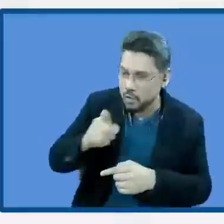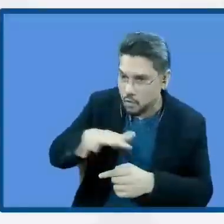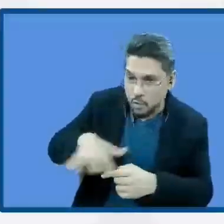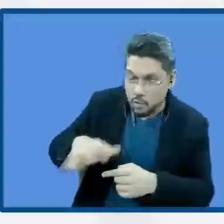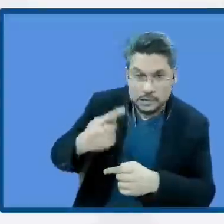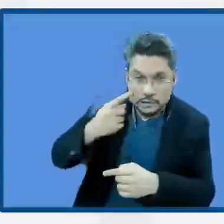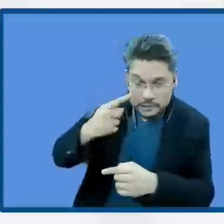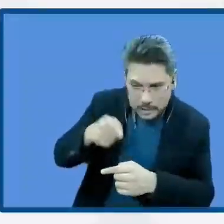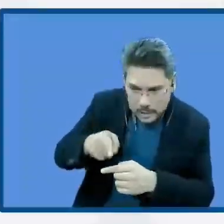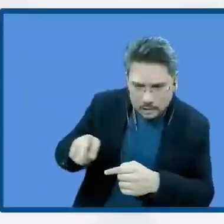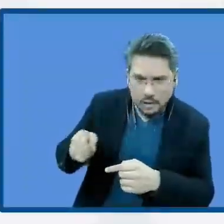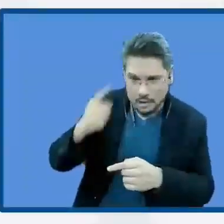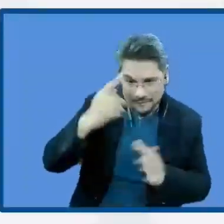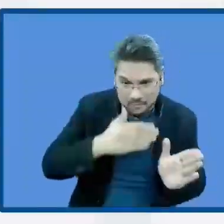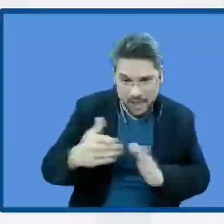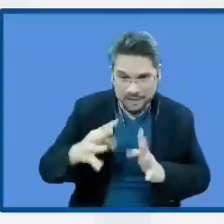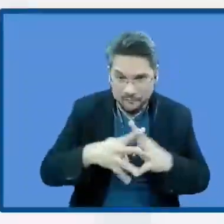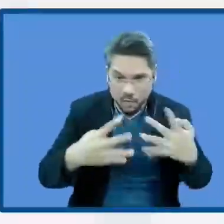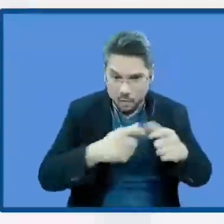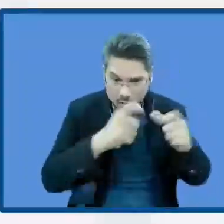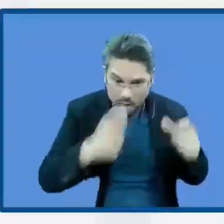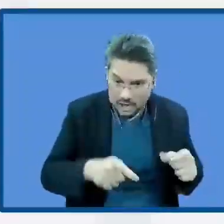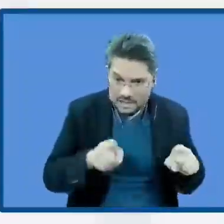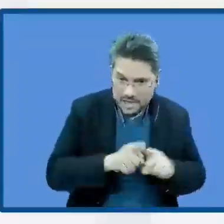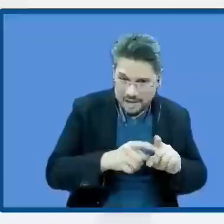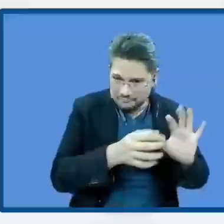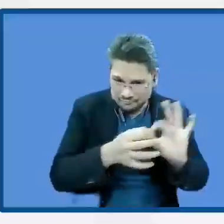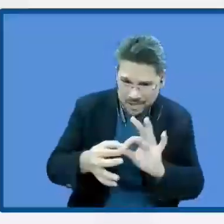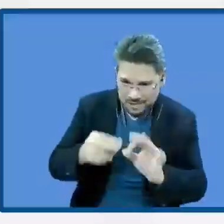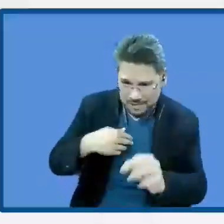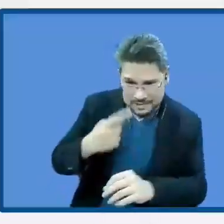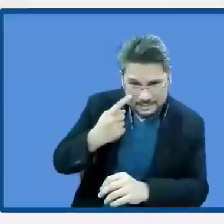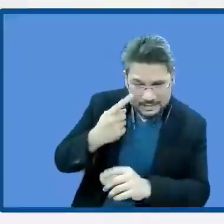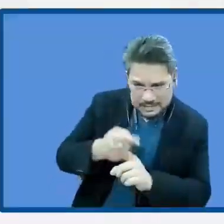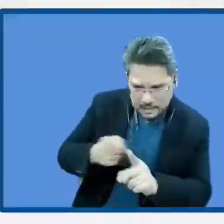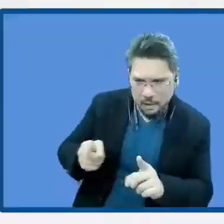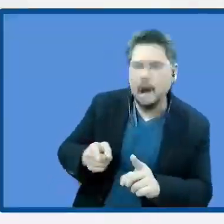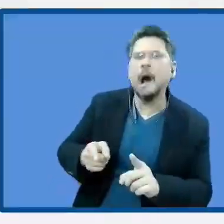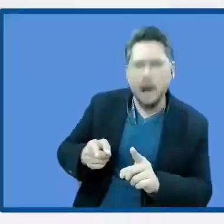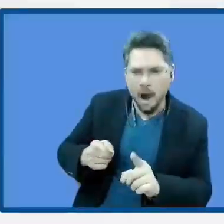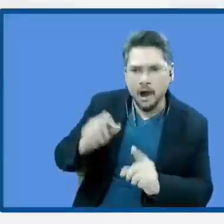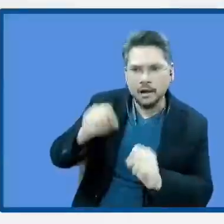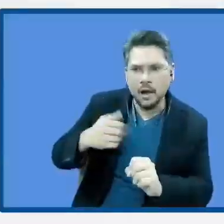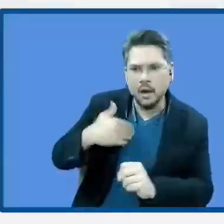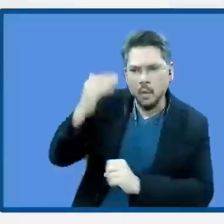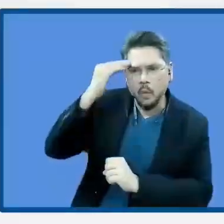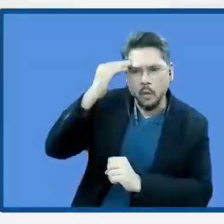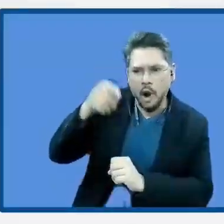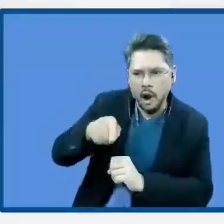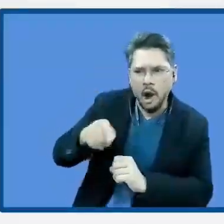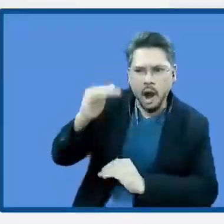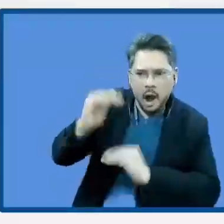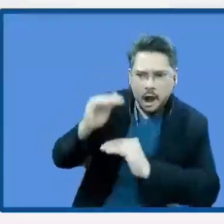the opportunity to know where to reduce vulnerability and to